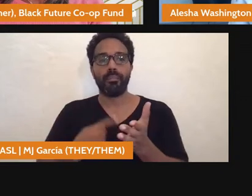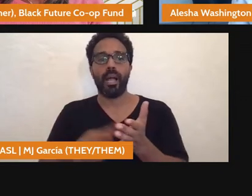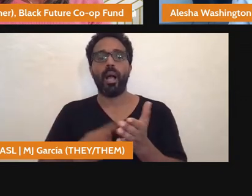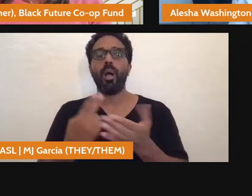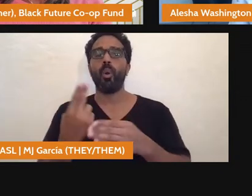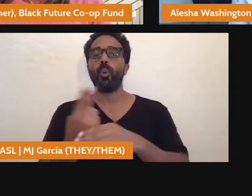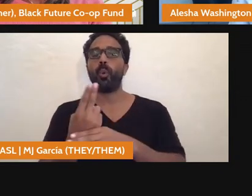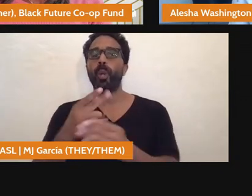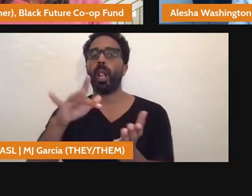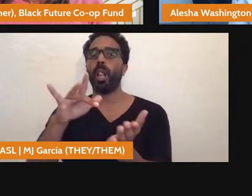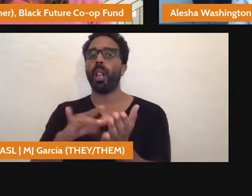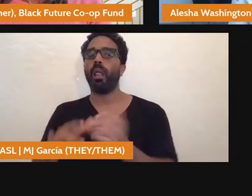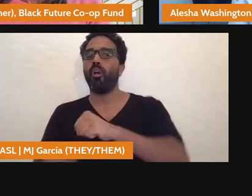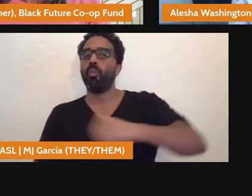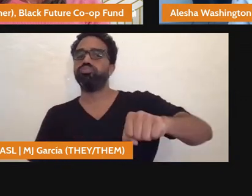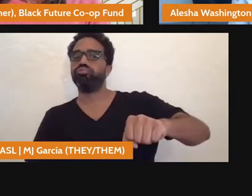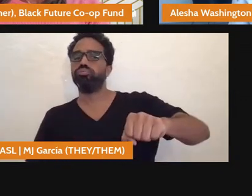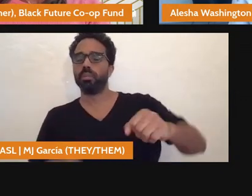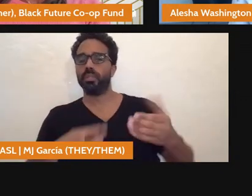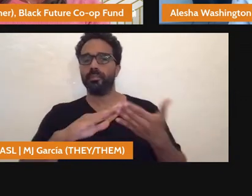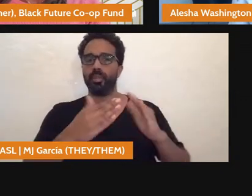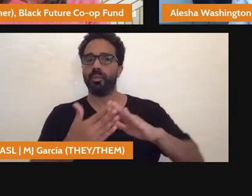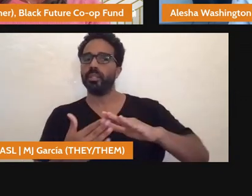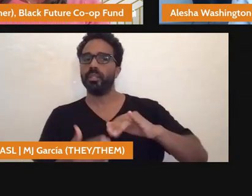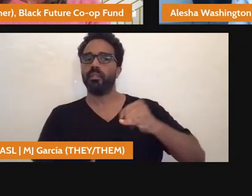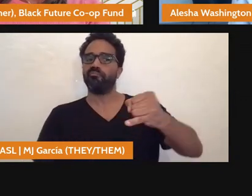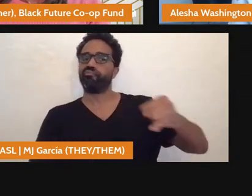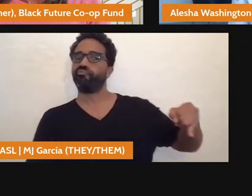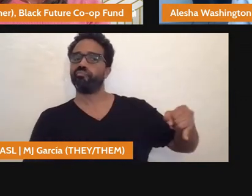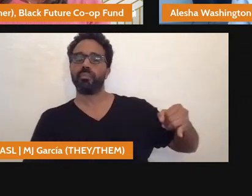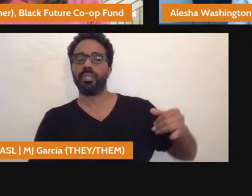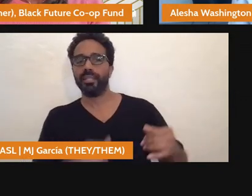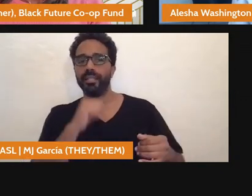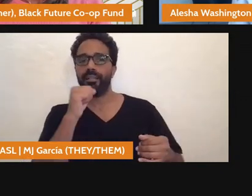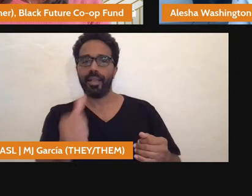resources in solving the problem. And so I really believe in opening up